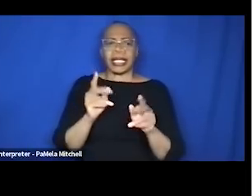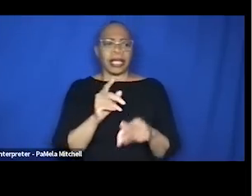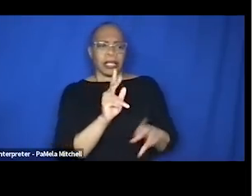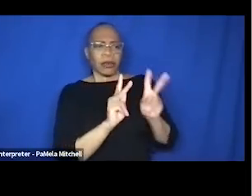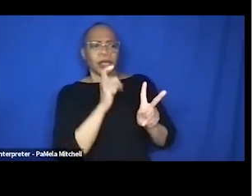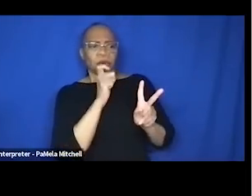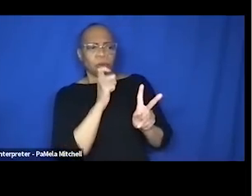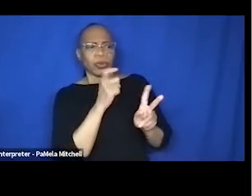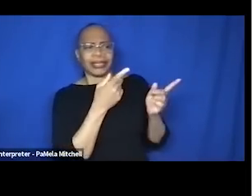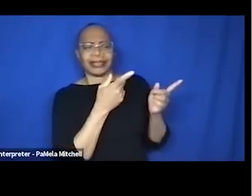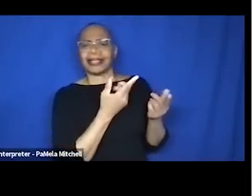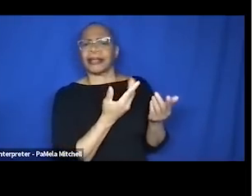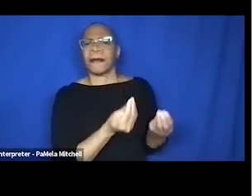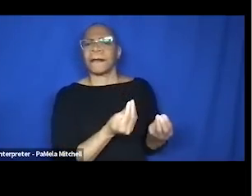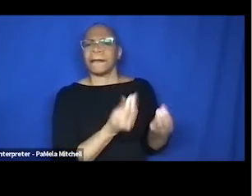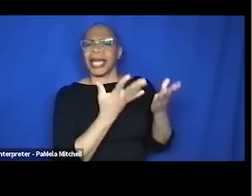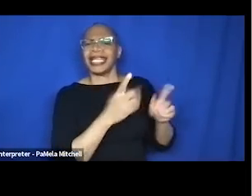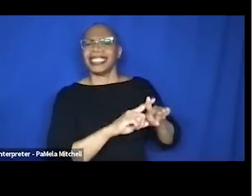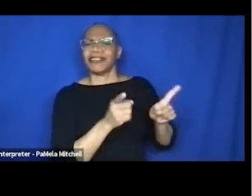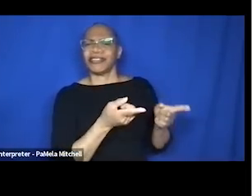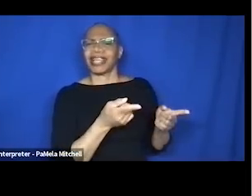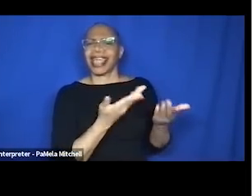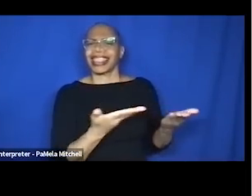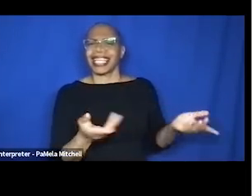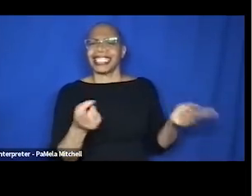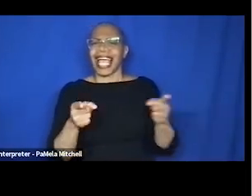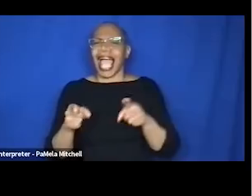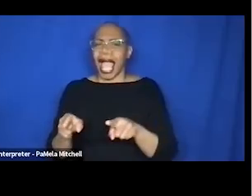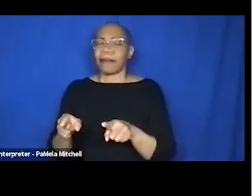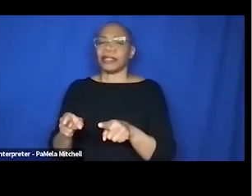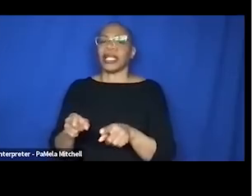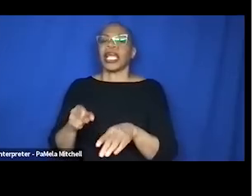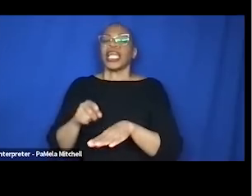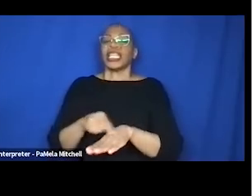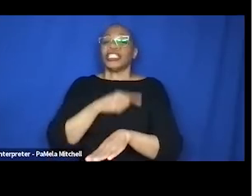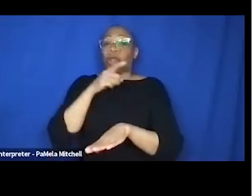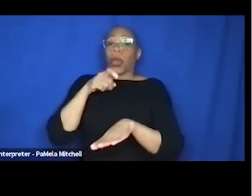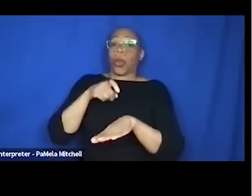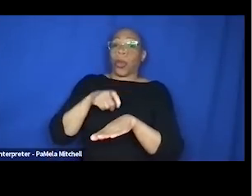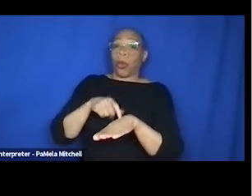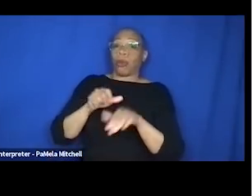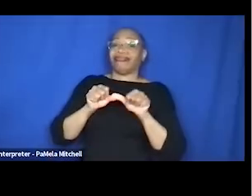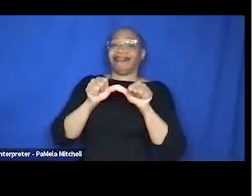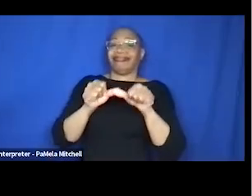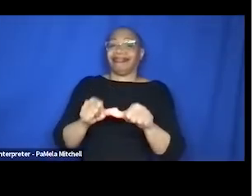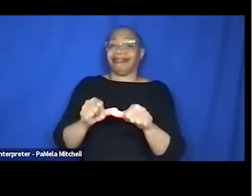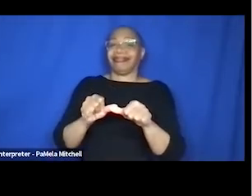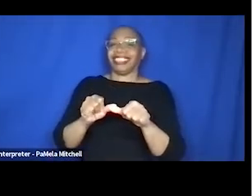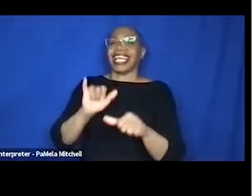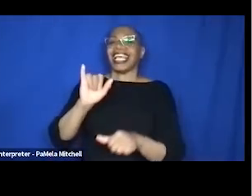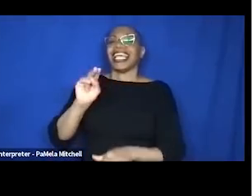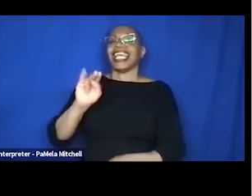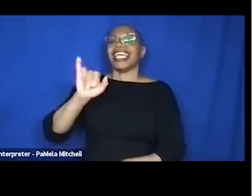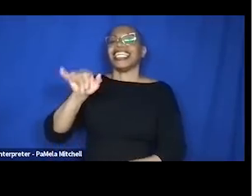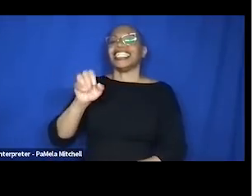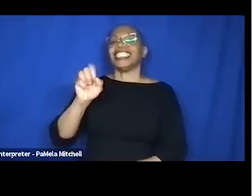that have seen that a lot of these long-lasting injectables are amazing, as some of you guys might also be doing it, but